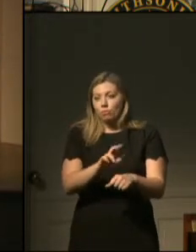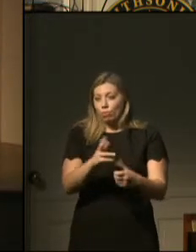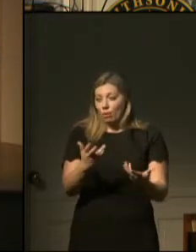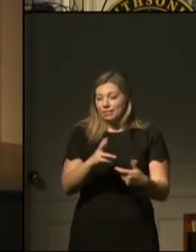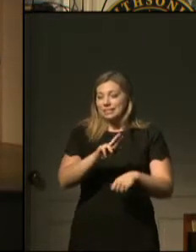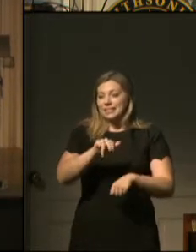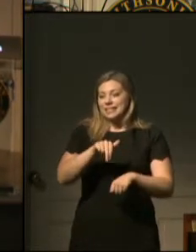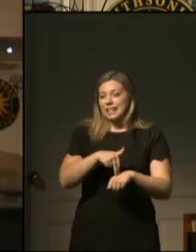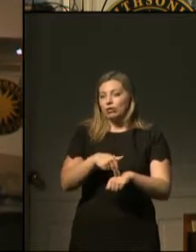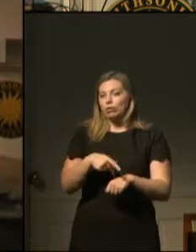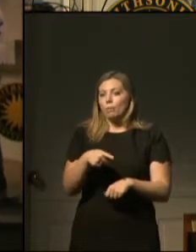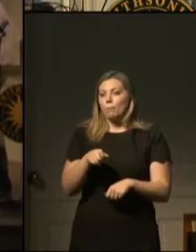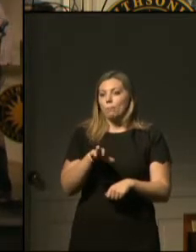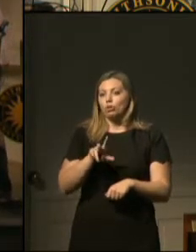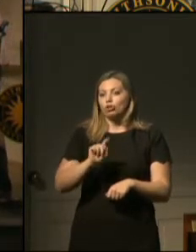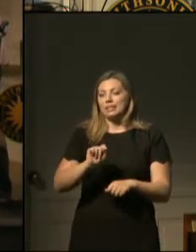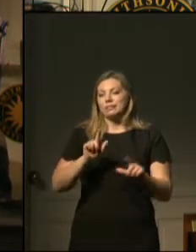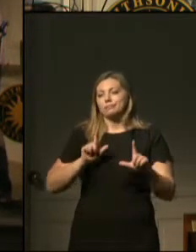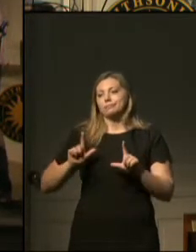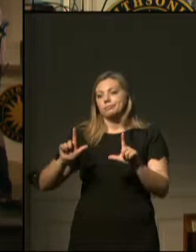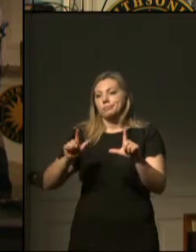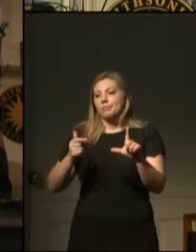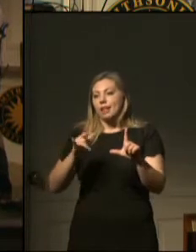national portrait gallery experience